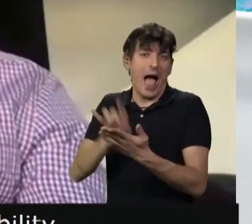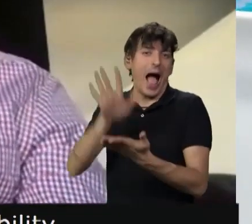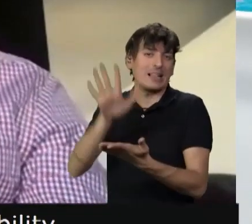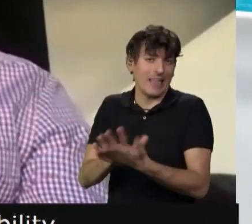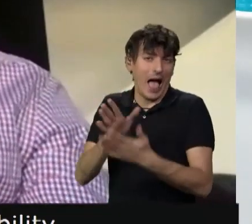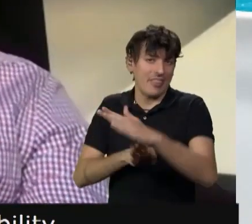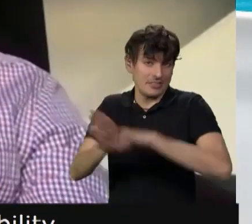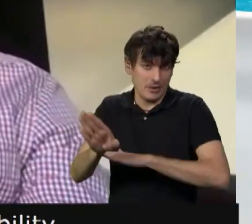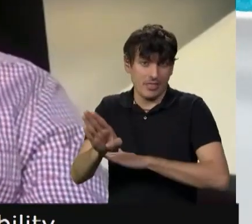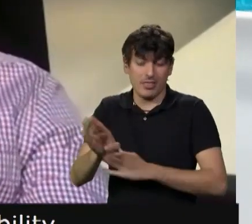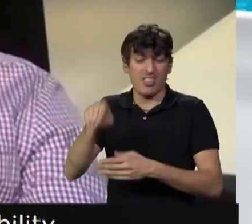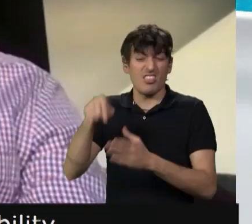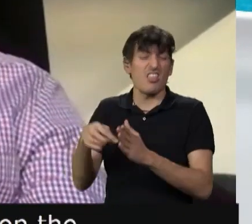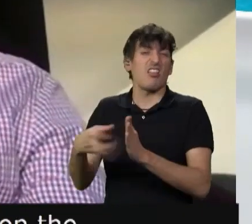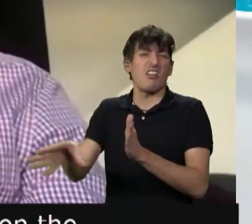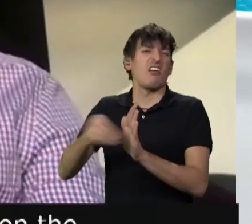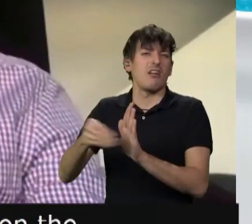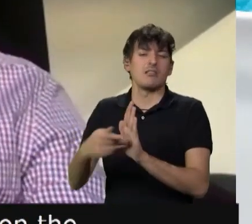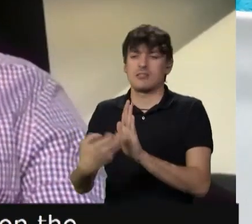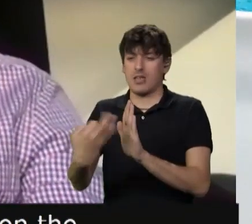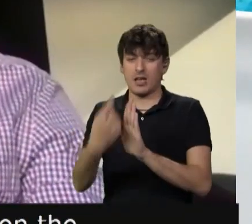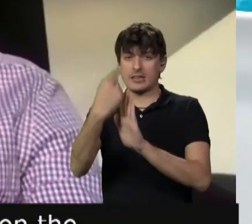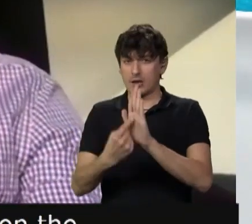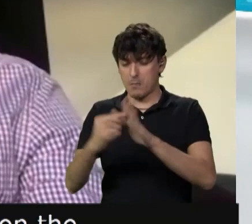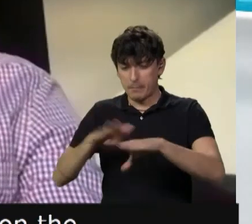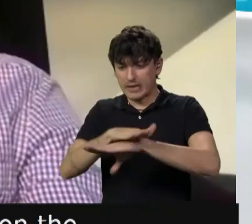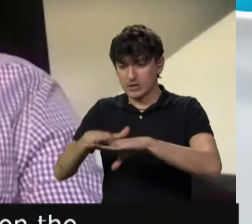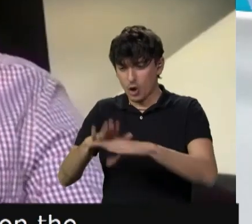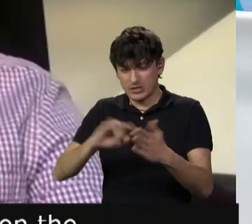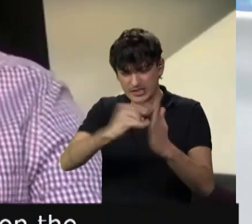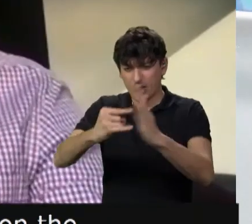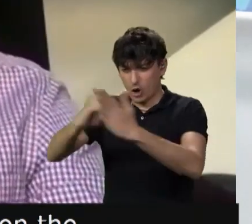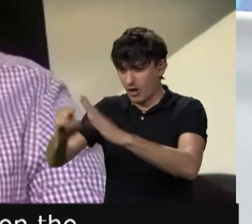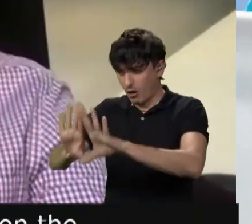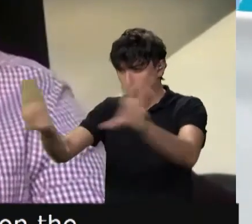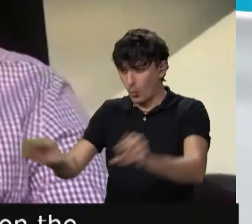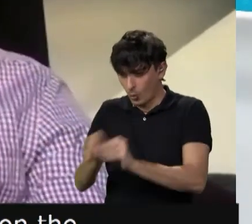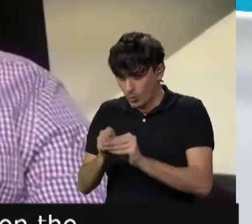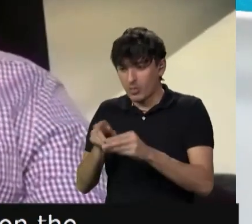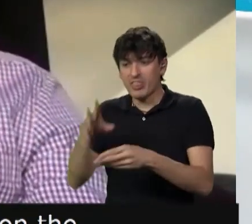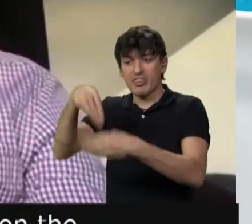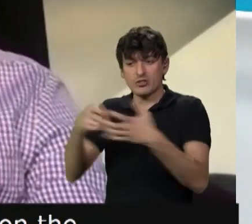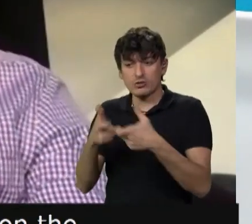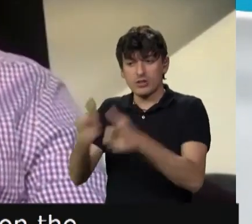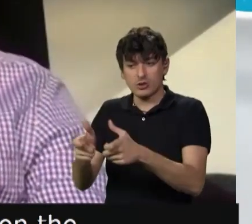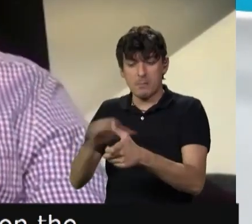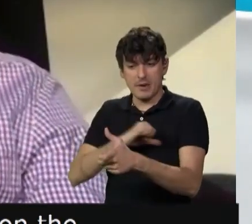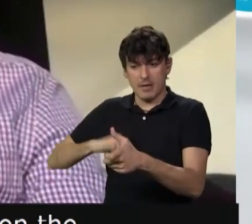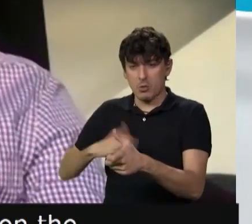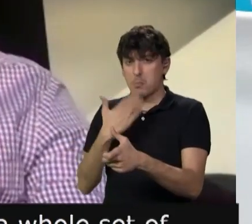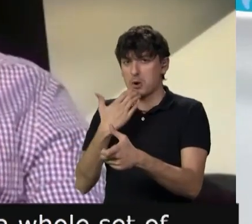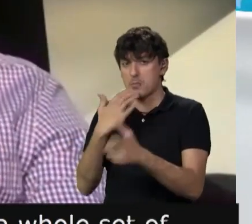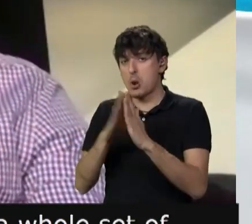Act. This includes basic criteria for a whole set of technologies in the private